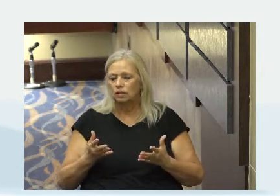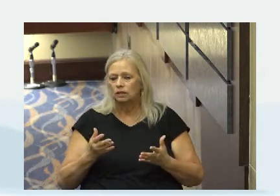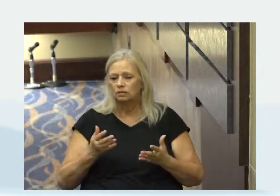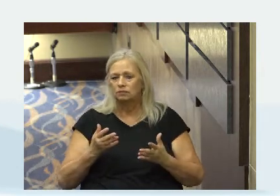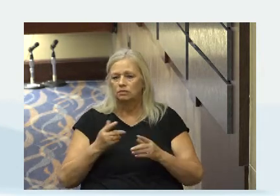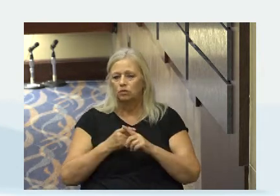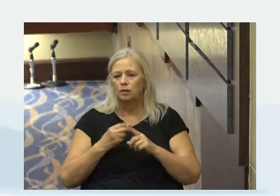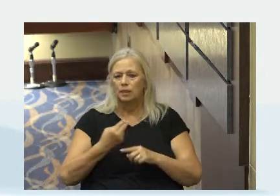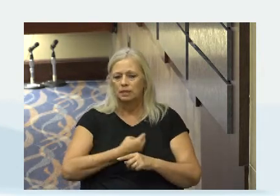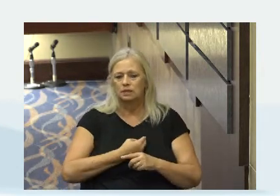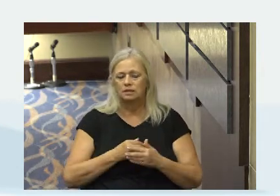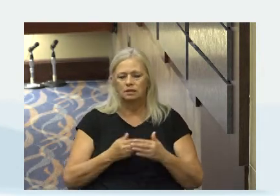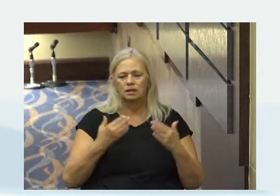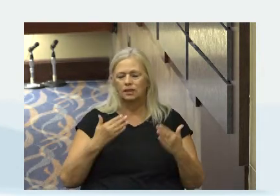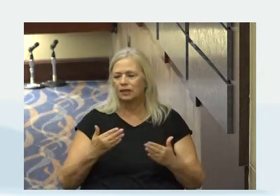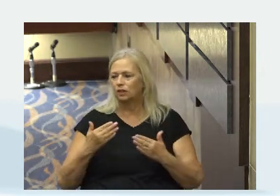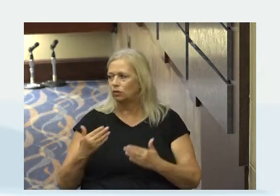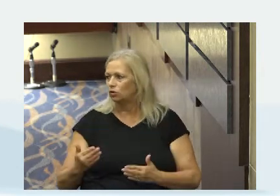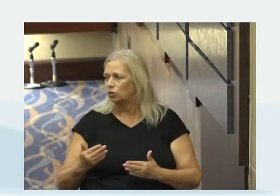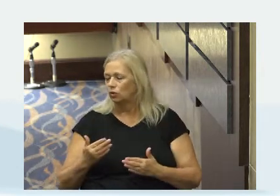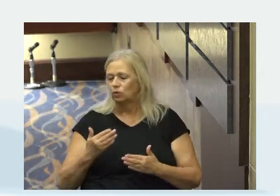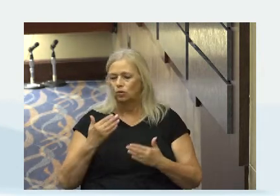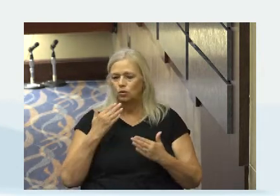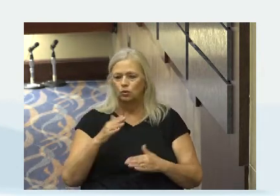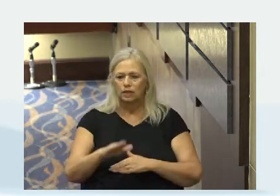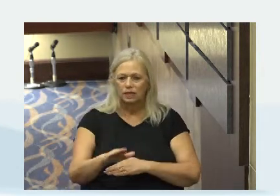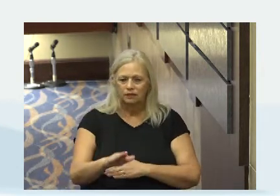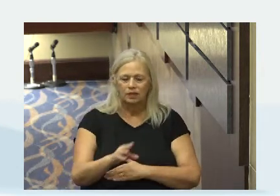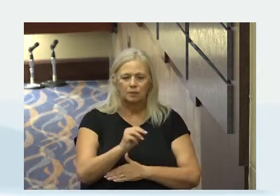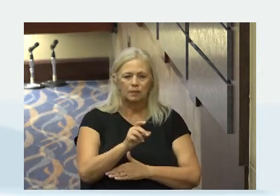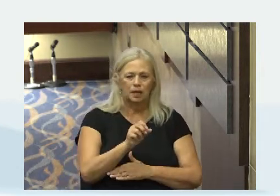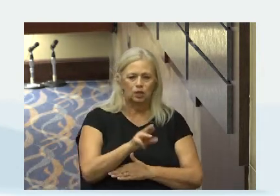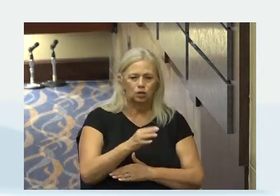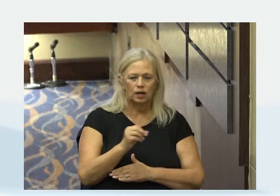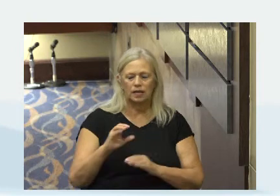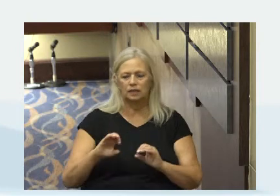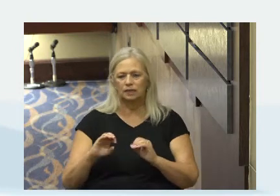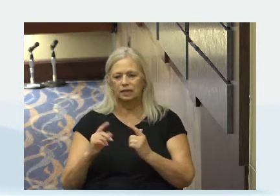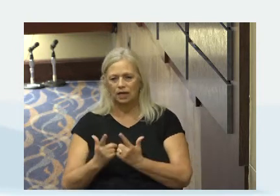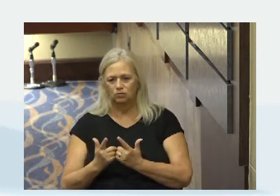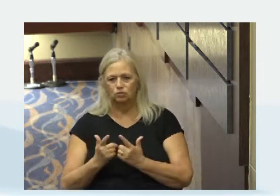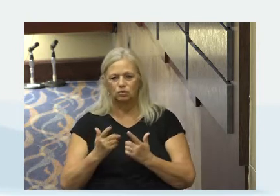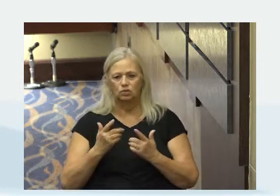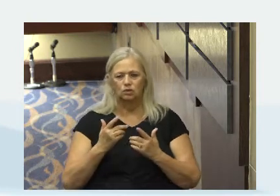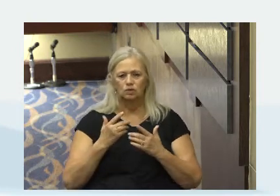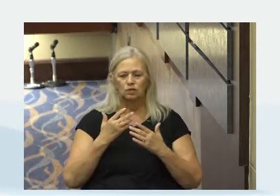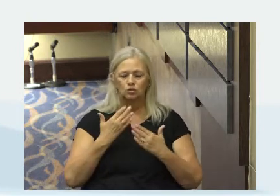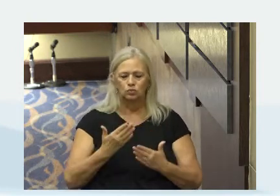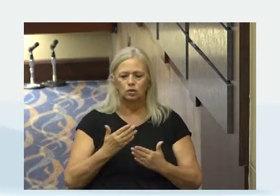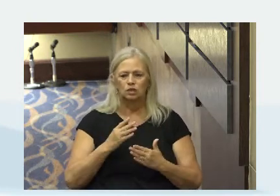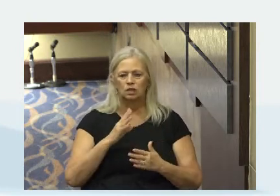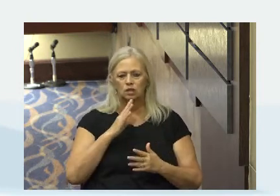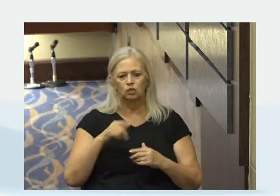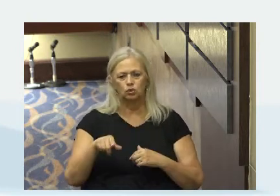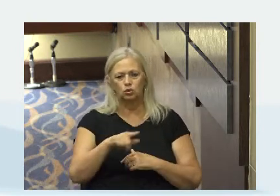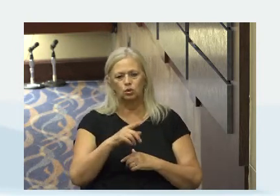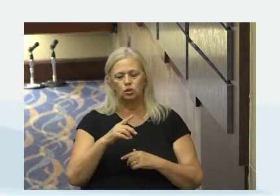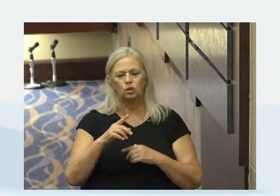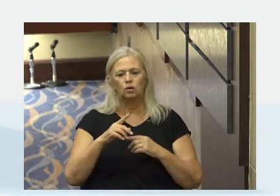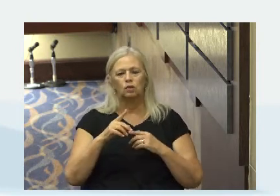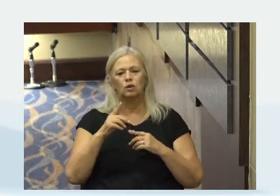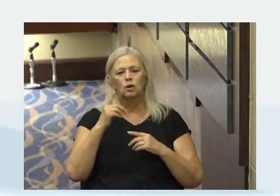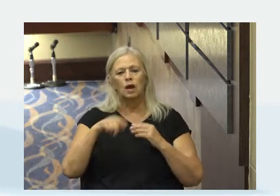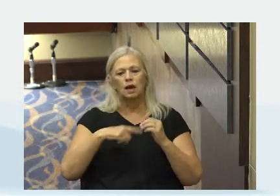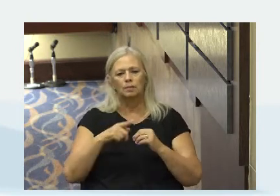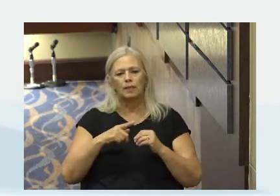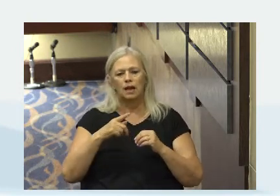Bradley. Good evening, Mayor and Council. Pleased to talk to you this afternoon about the decorative lighting along Interstate